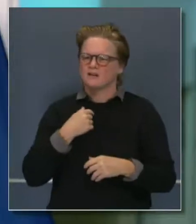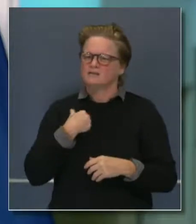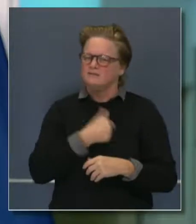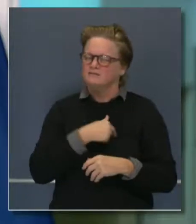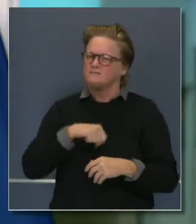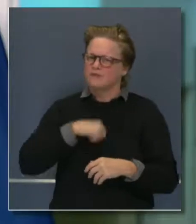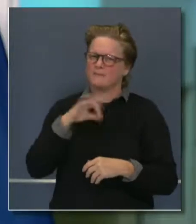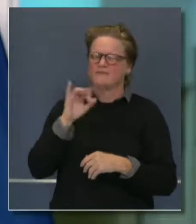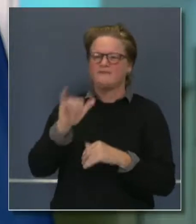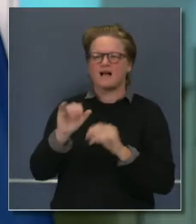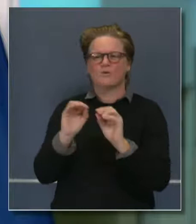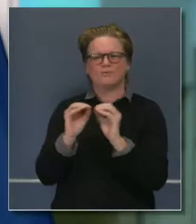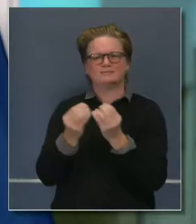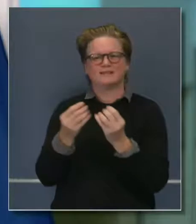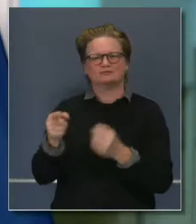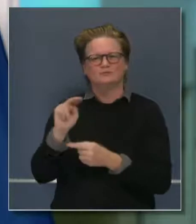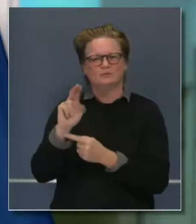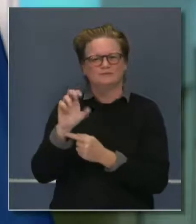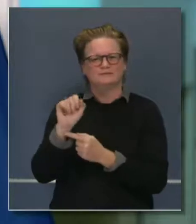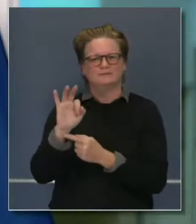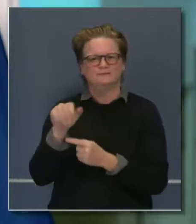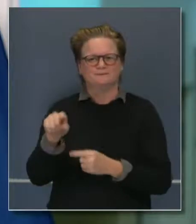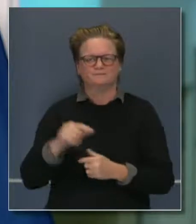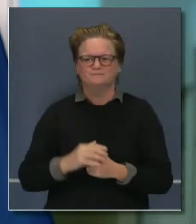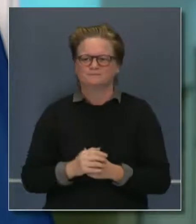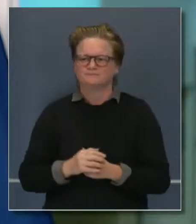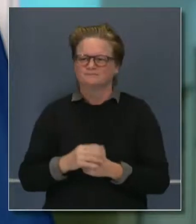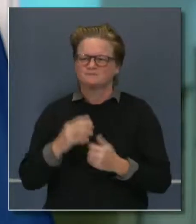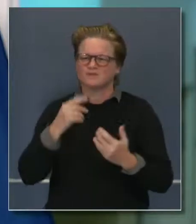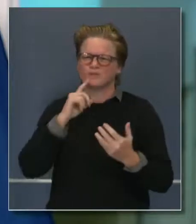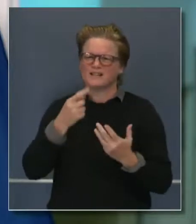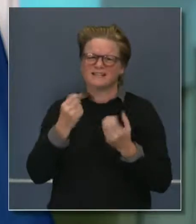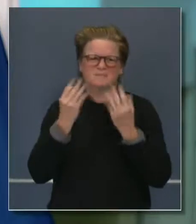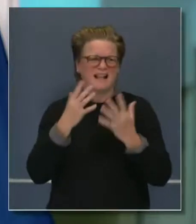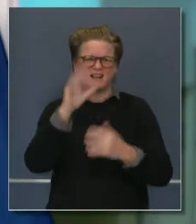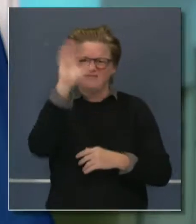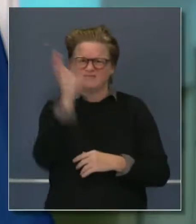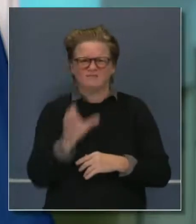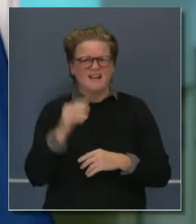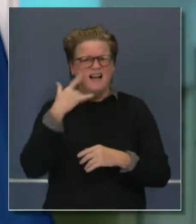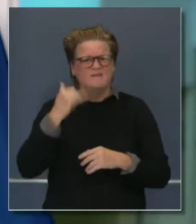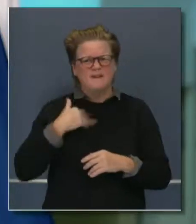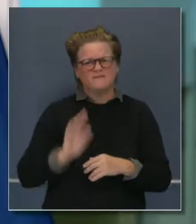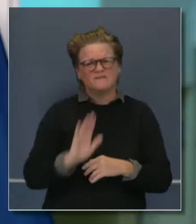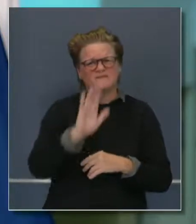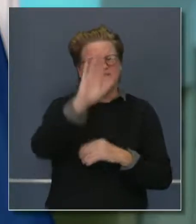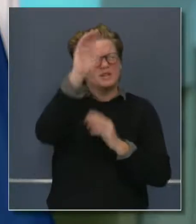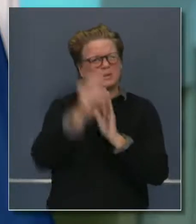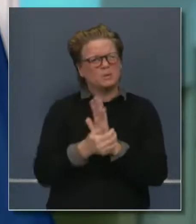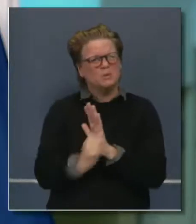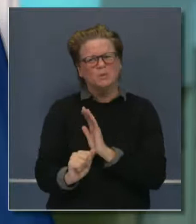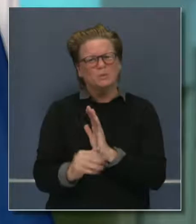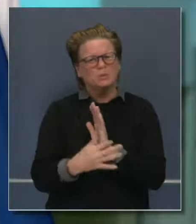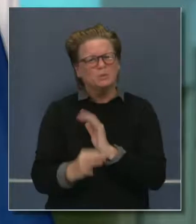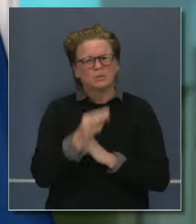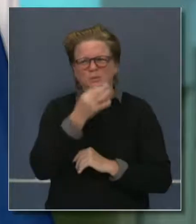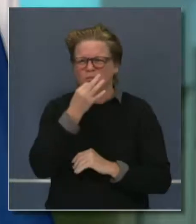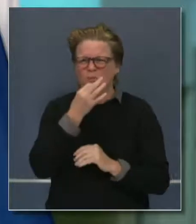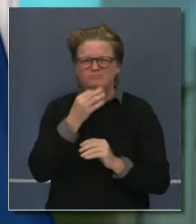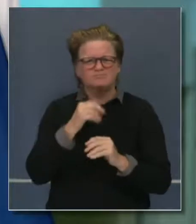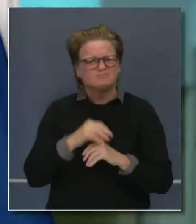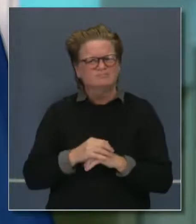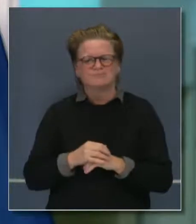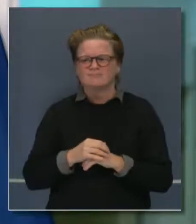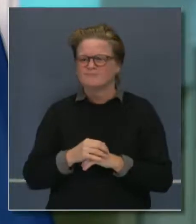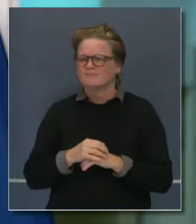an endless pool of talent, and I would be shocked if you do not hear more announcements over the coming weeks and